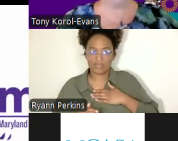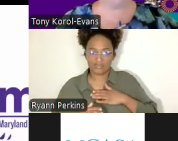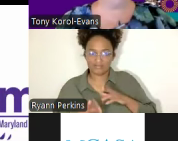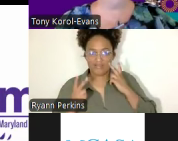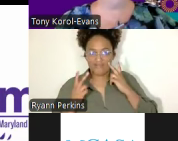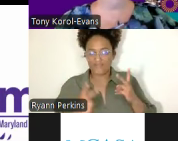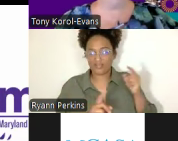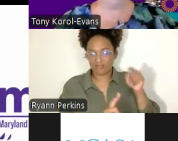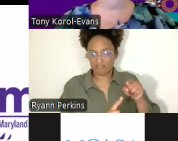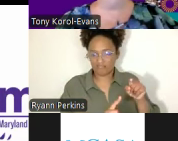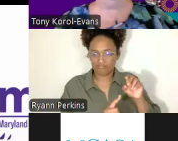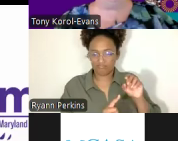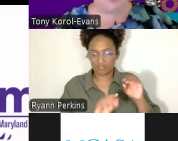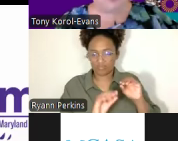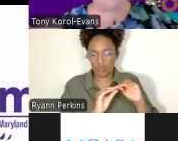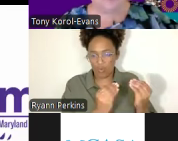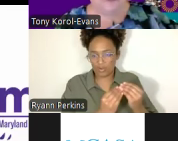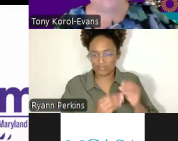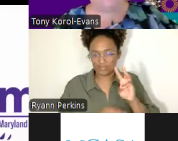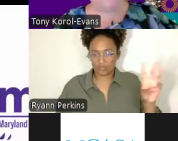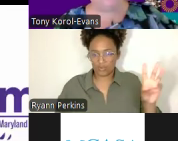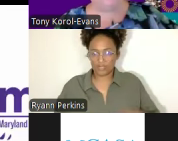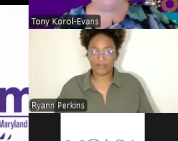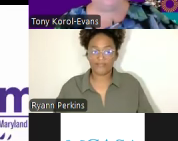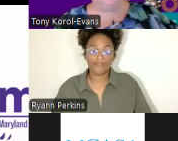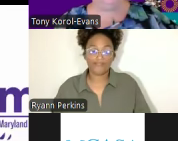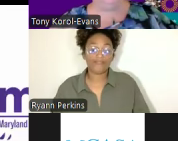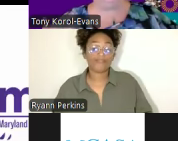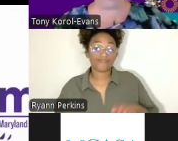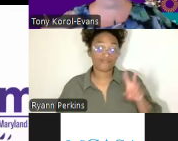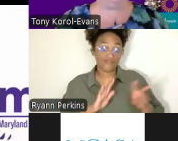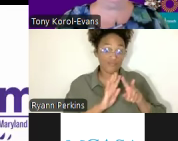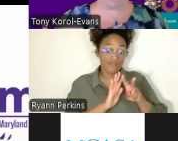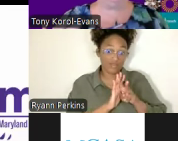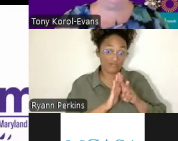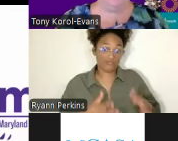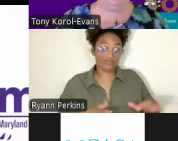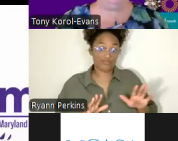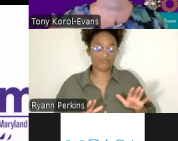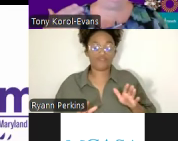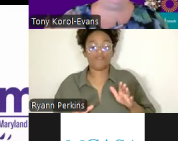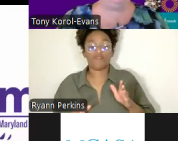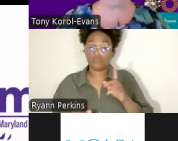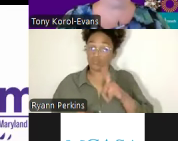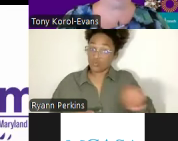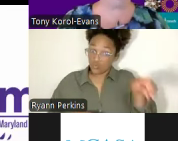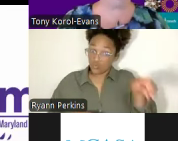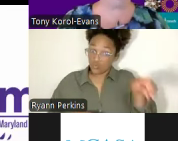That's you. You are the refuge. You are the people, and you have to